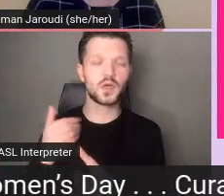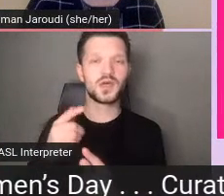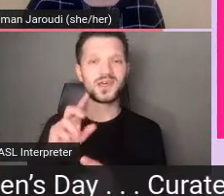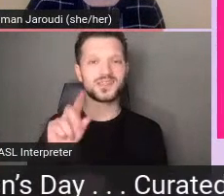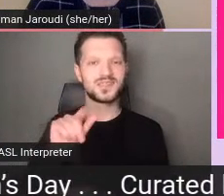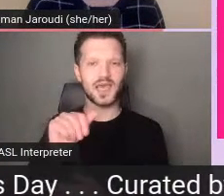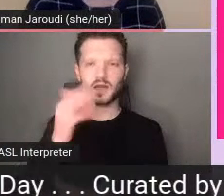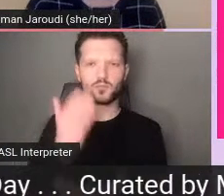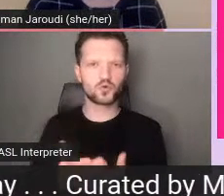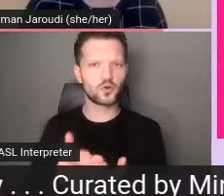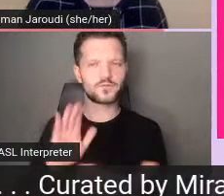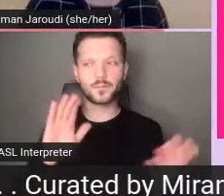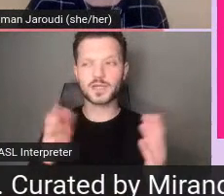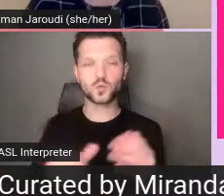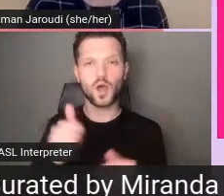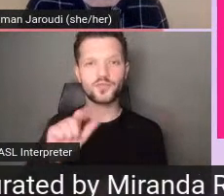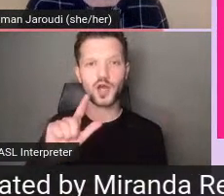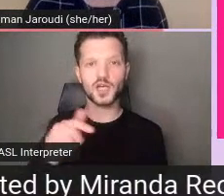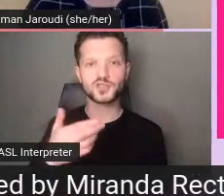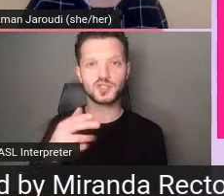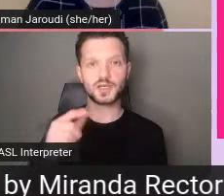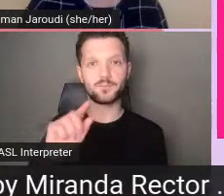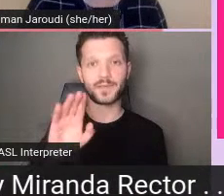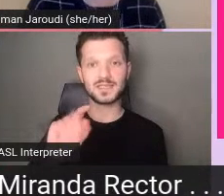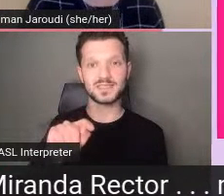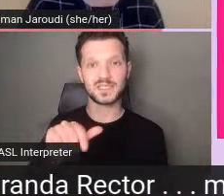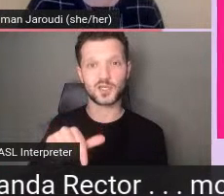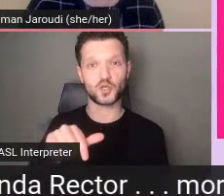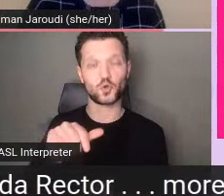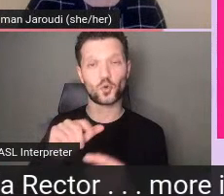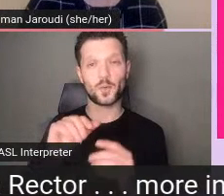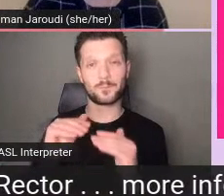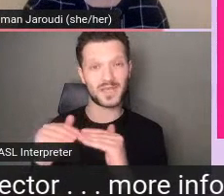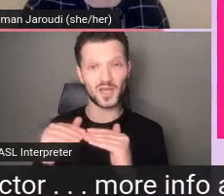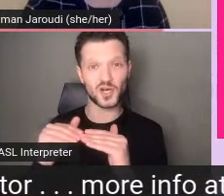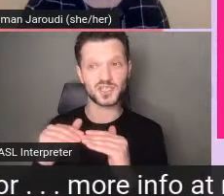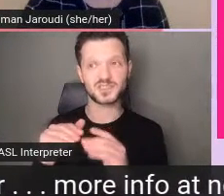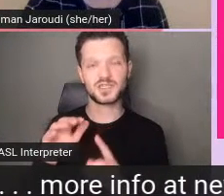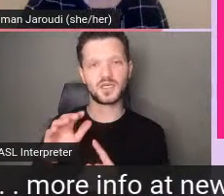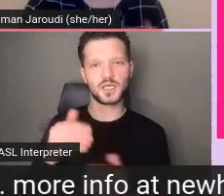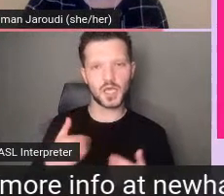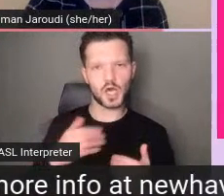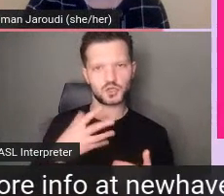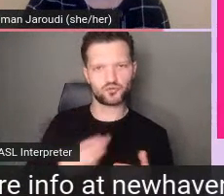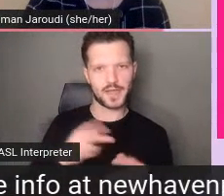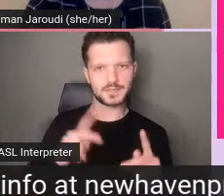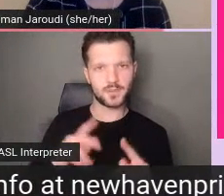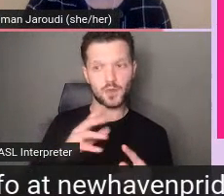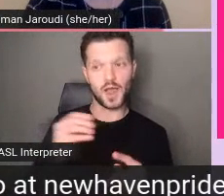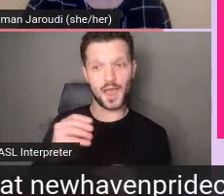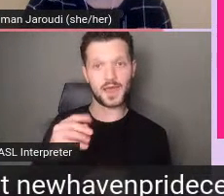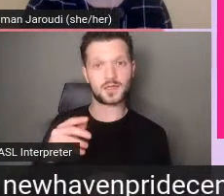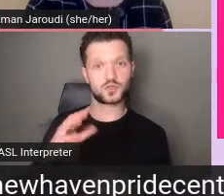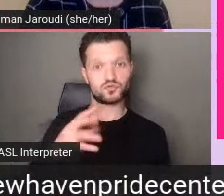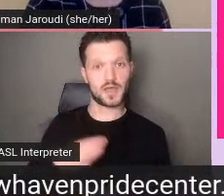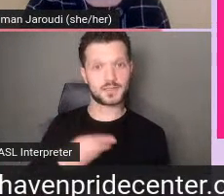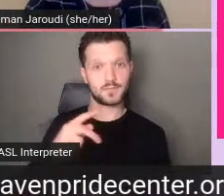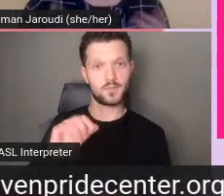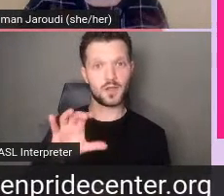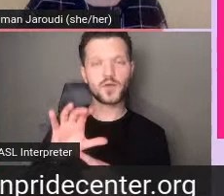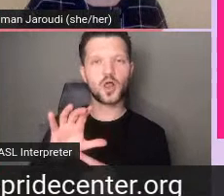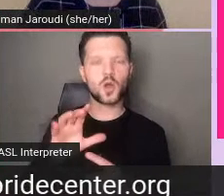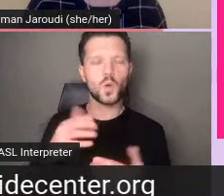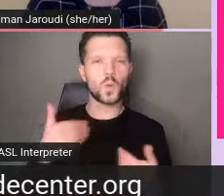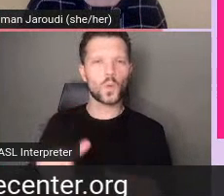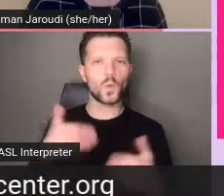to other LGBTQ peers, young trans people, and especially trans youth of color, are among the most vulnerable members of our community, and we need